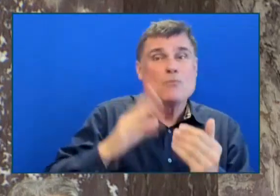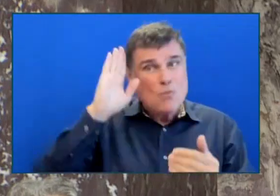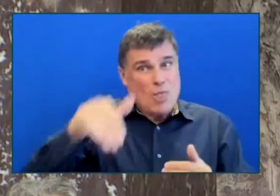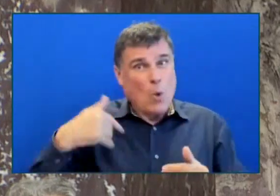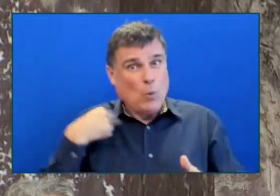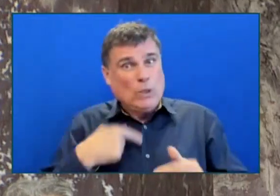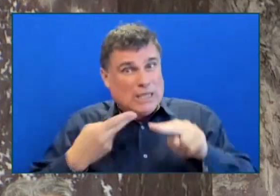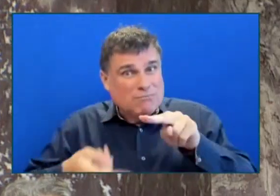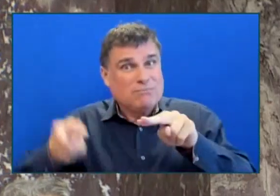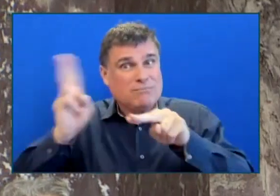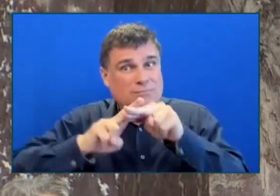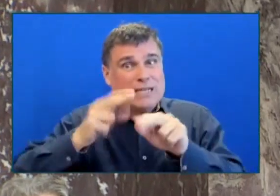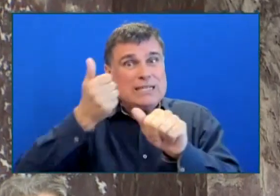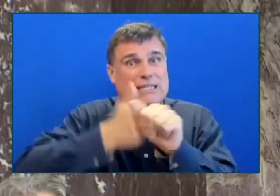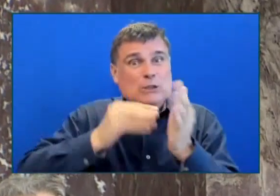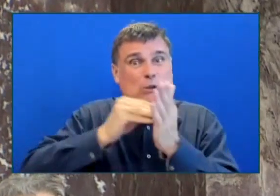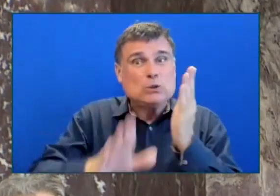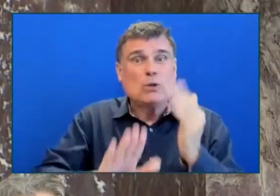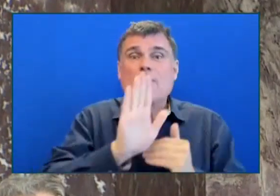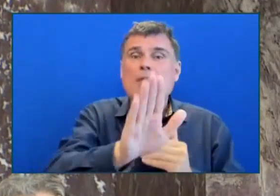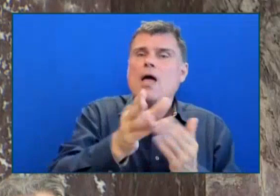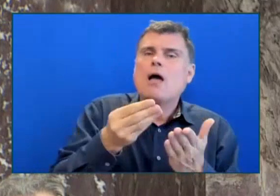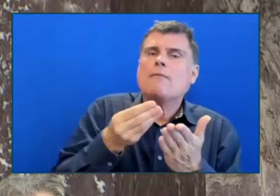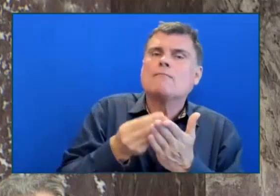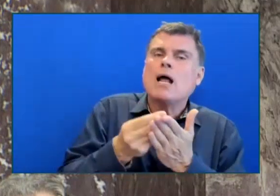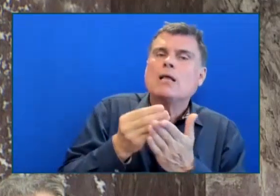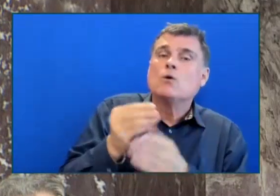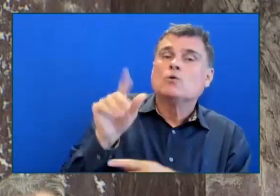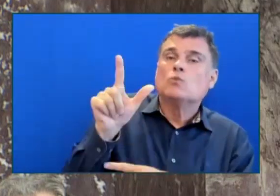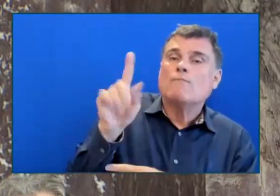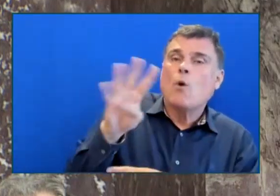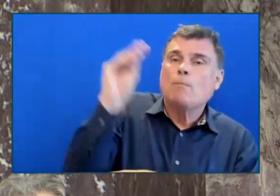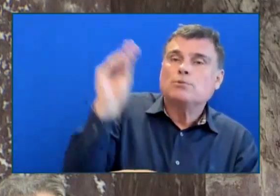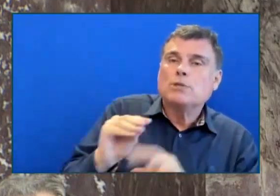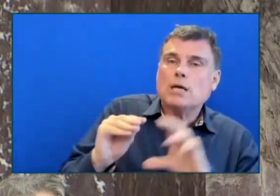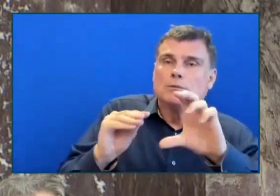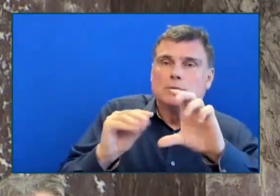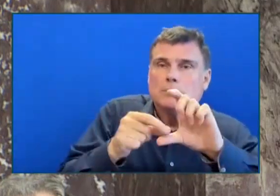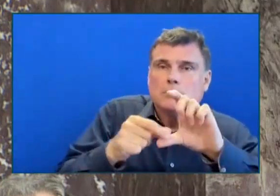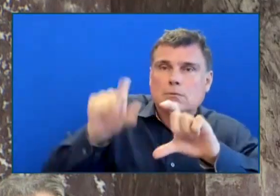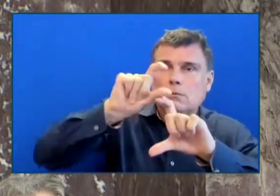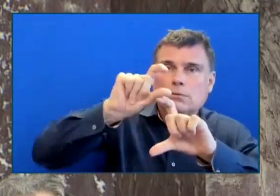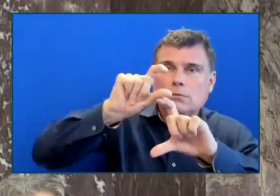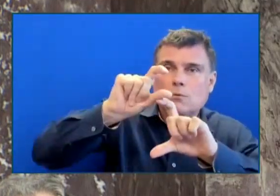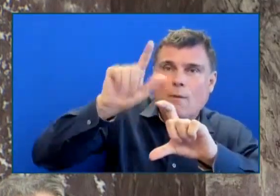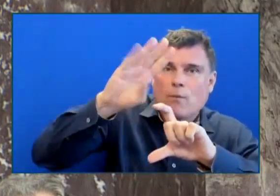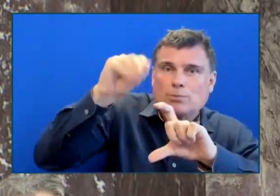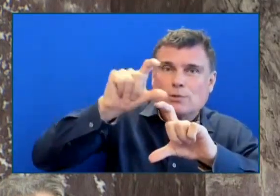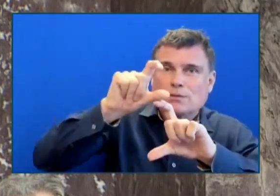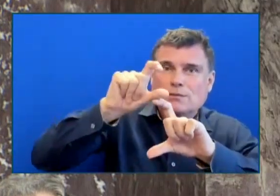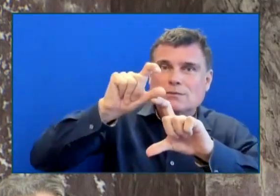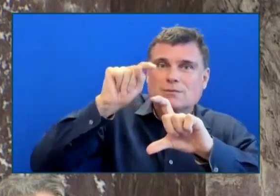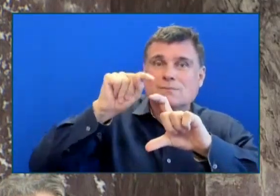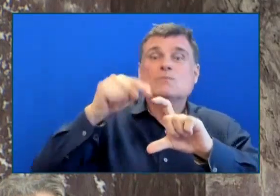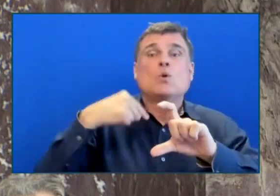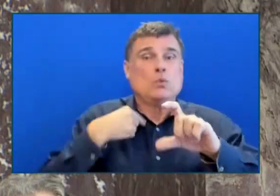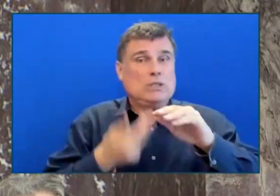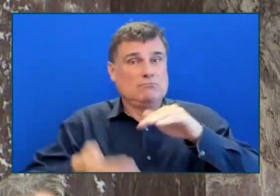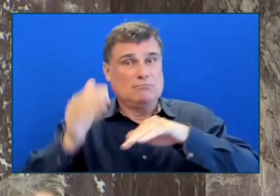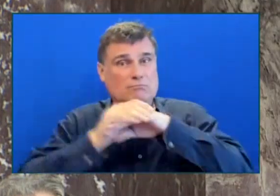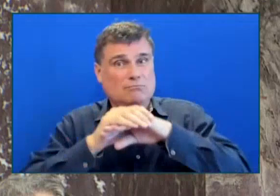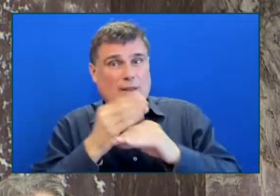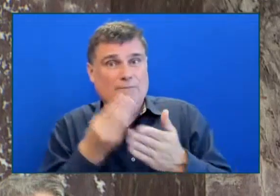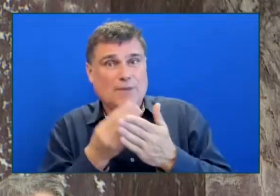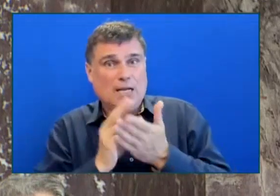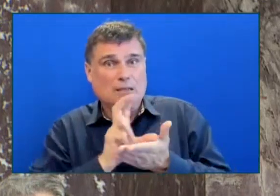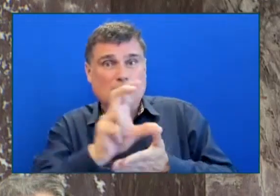That's a significant increase in funding. We've seen significant funding for building new schools, making sure that we have educators available, and we're going to